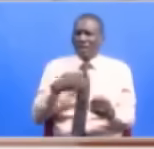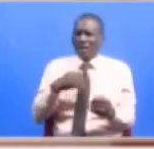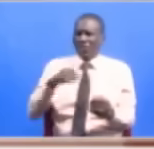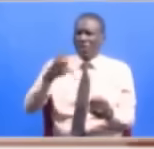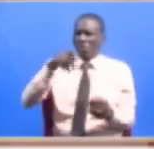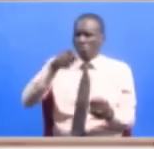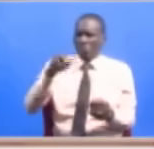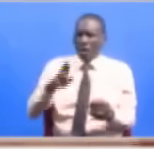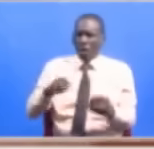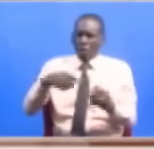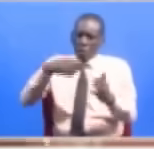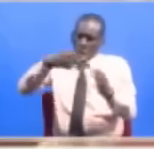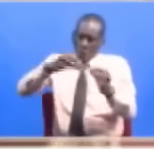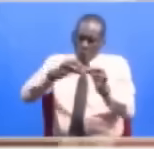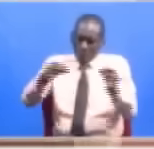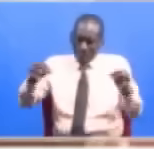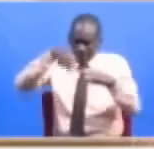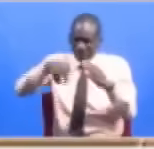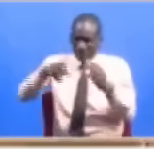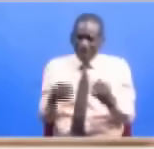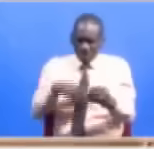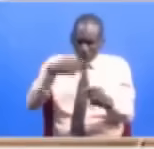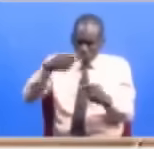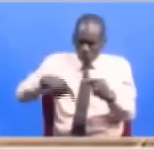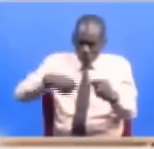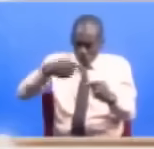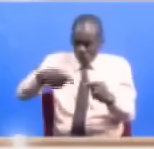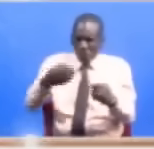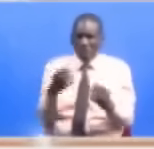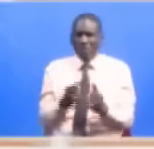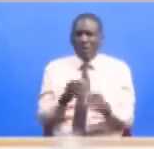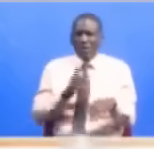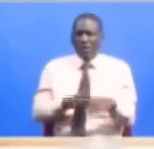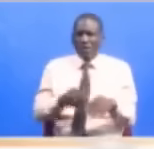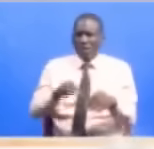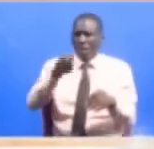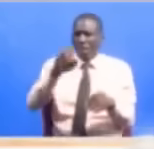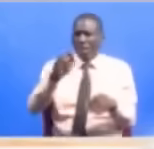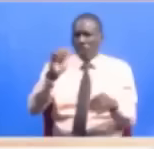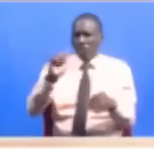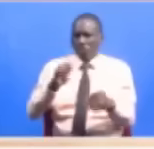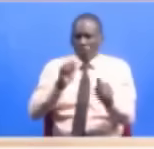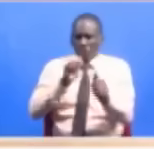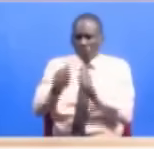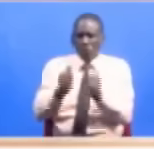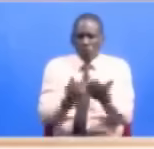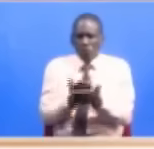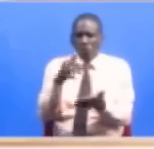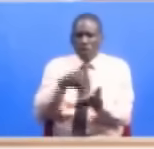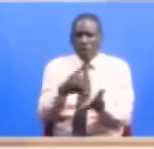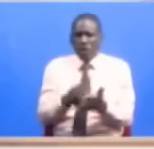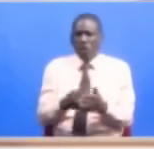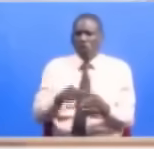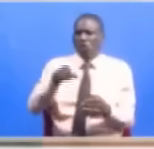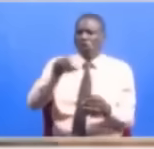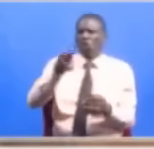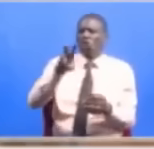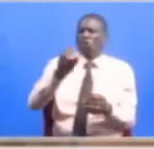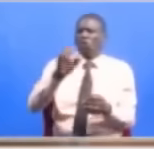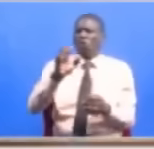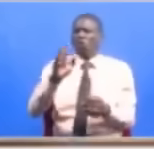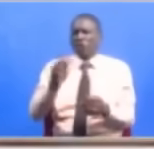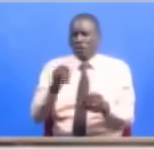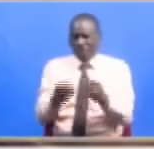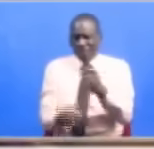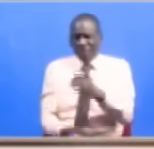it. It's wrapped around with copper wiring. When a metal passes through it, voltage is created. That voltage